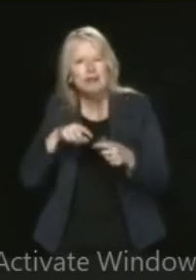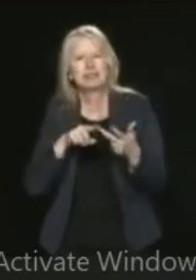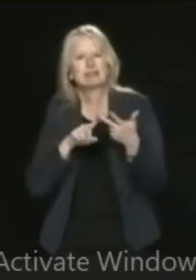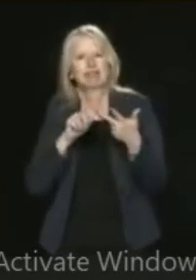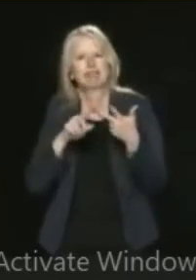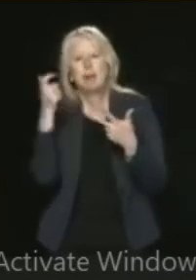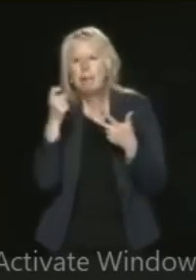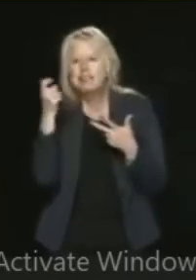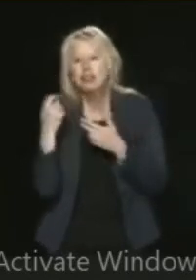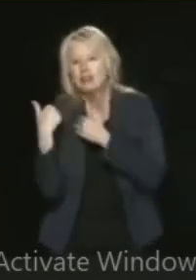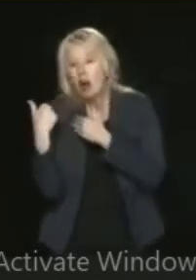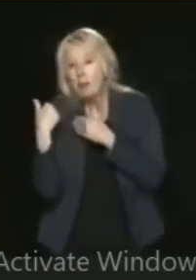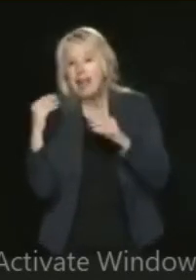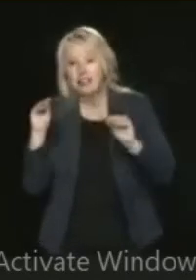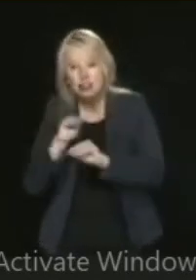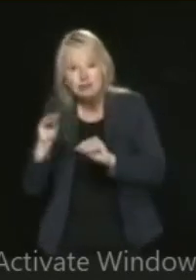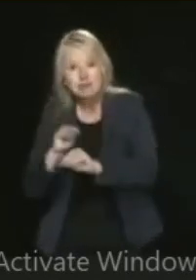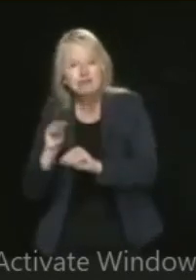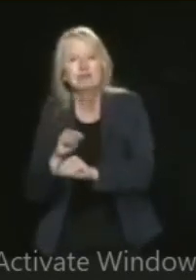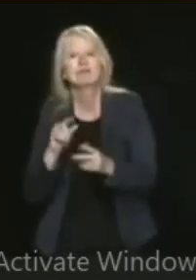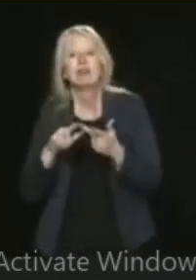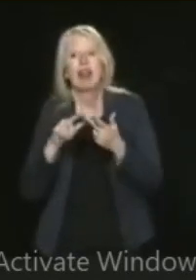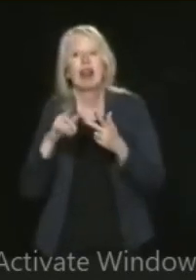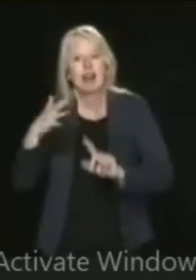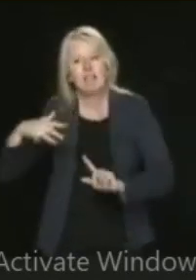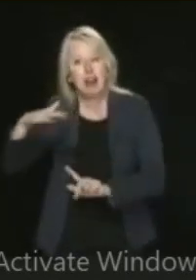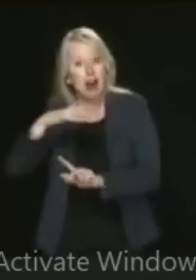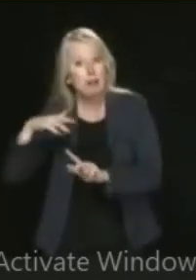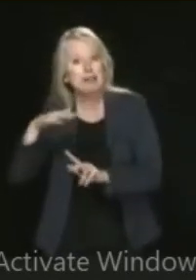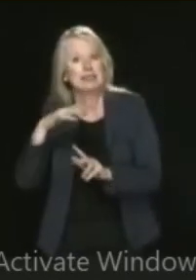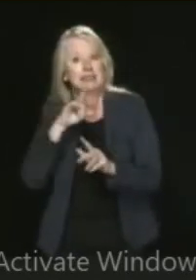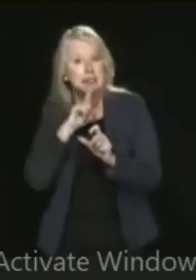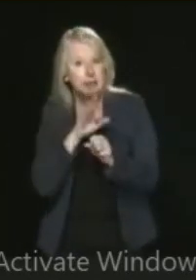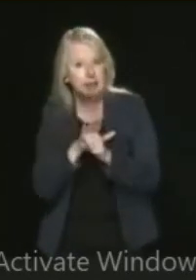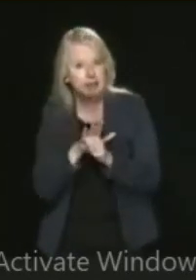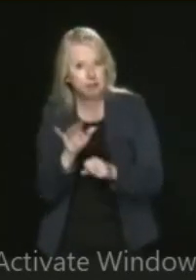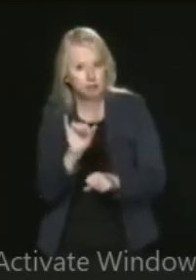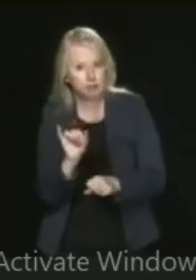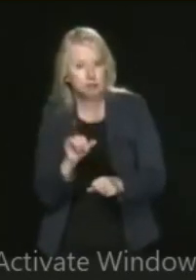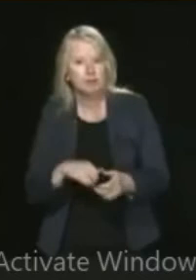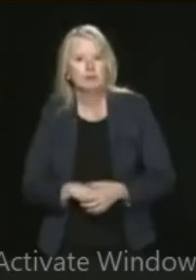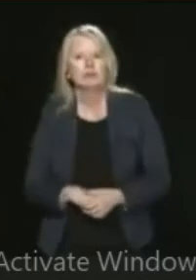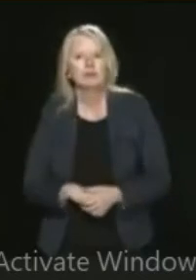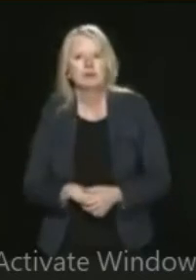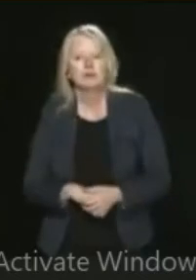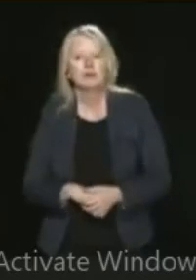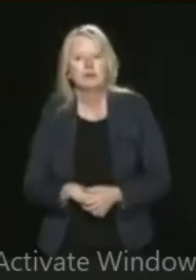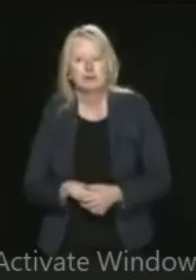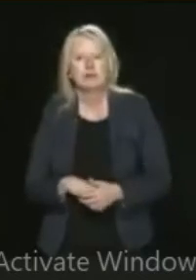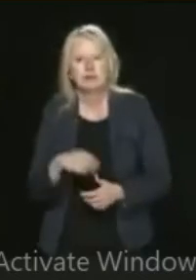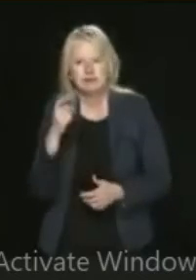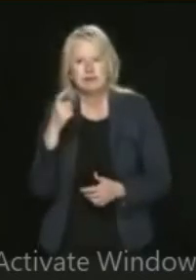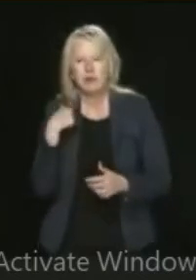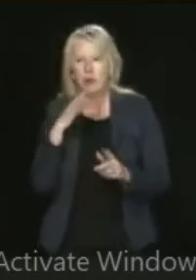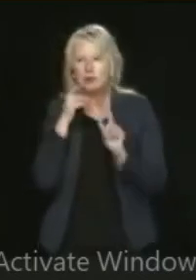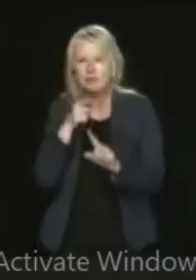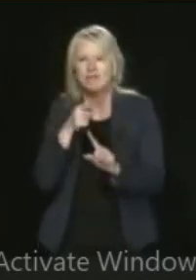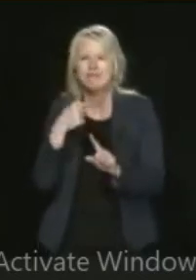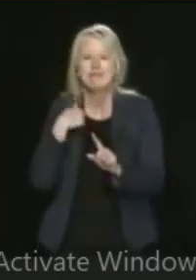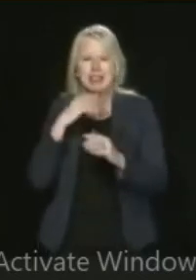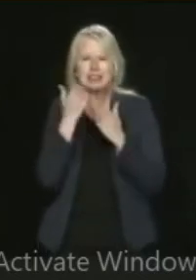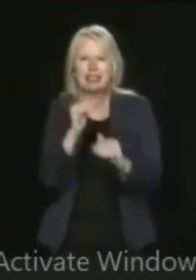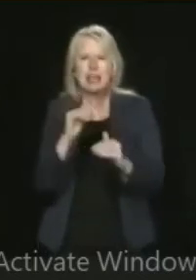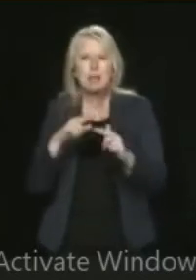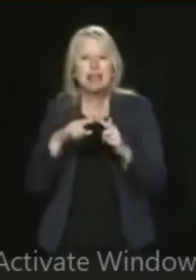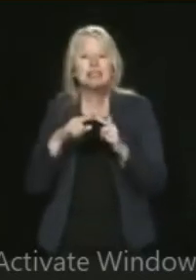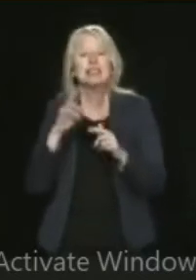and environmental and climate commitments. In particular, there will be strict limits on dividends,